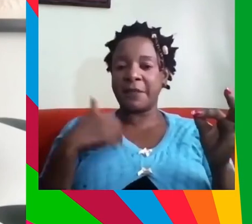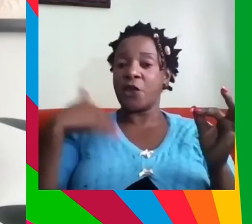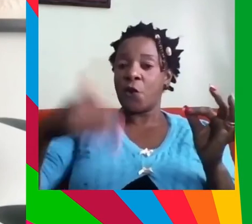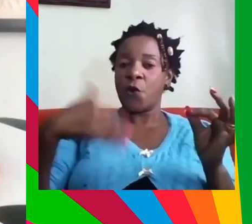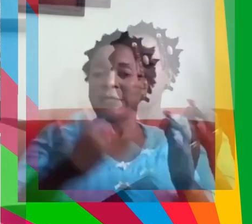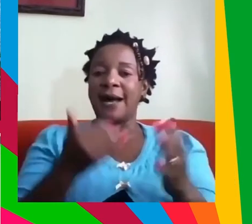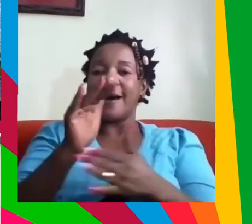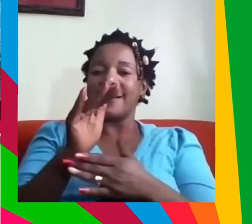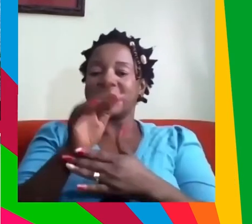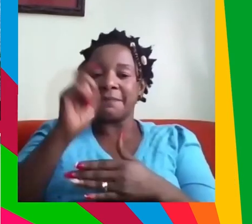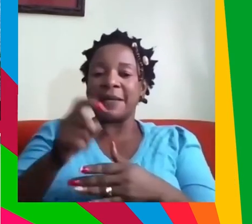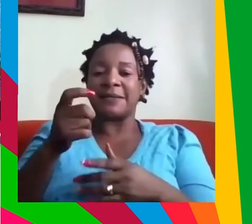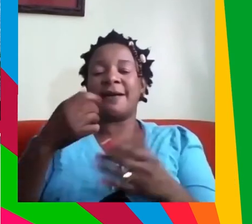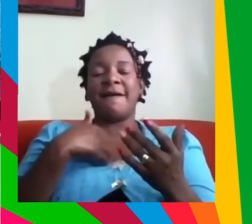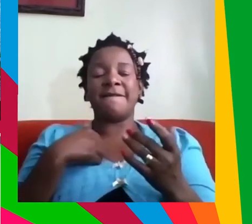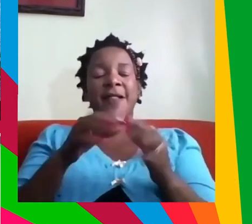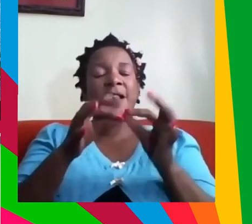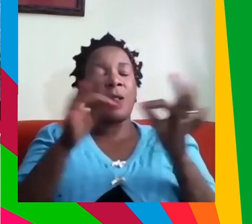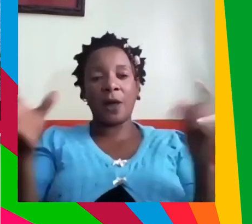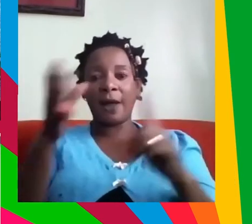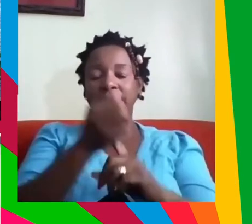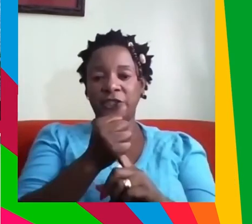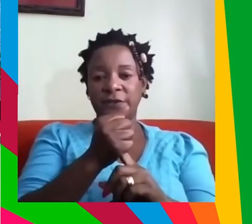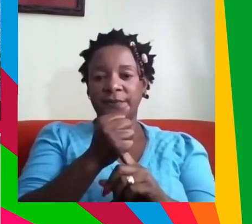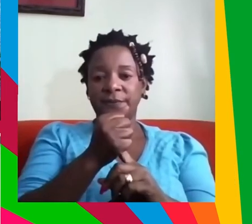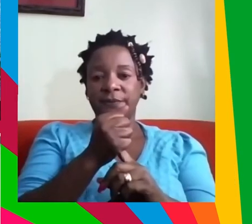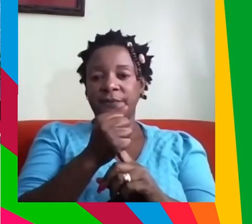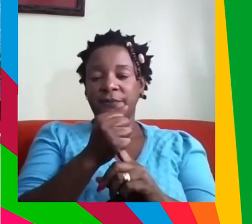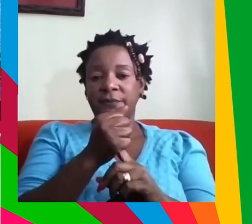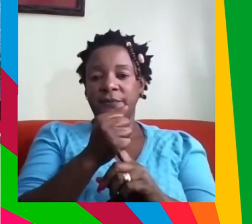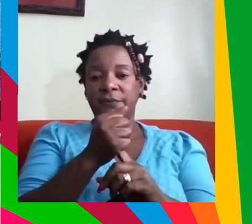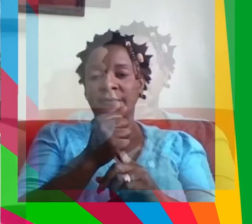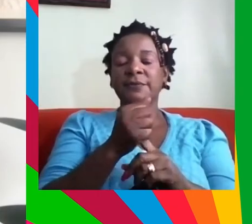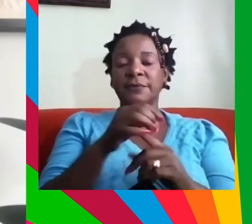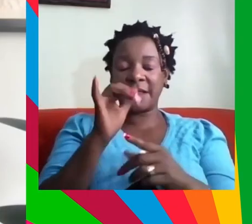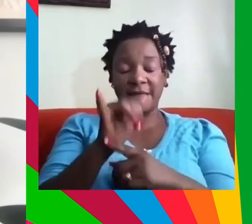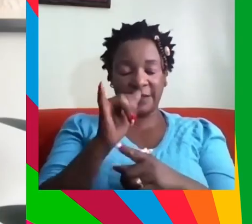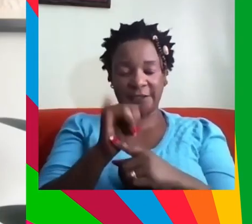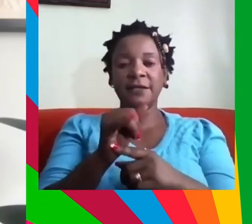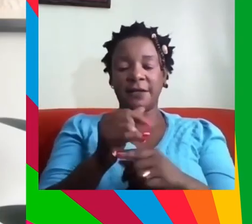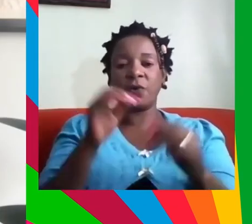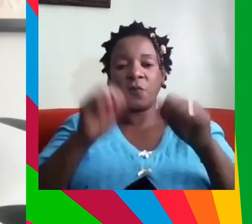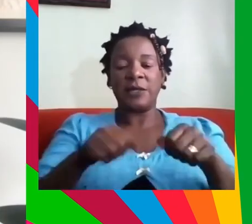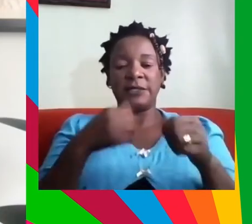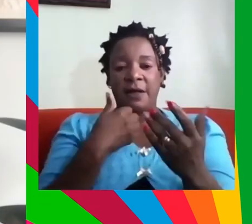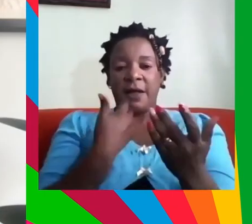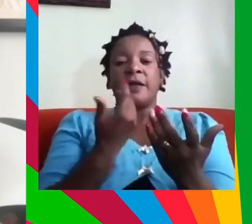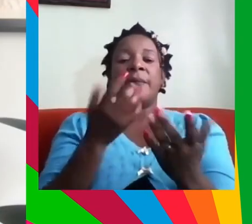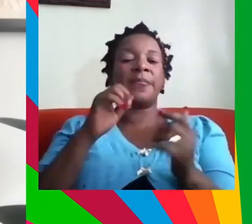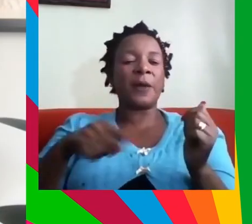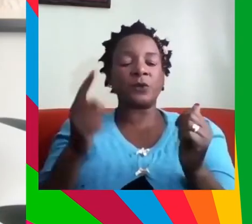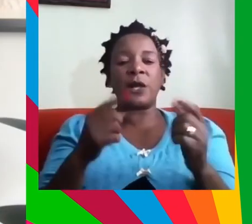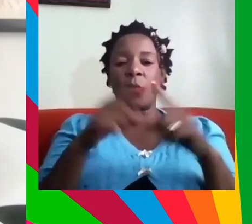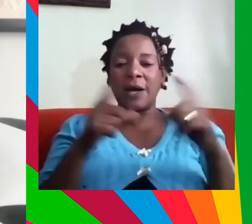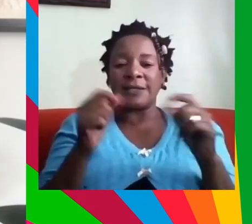to add a long, long caption. My friends always mock and say, you know, isn't an image supposed to be worth 1,000 words? Why do you have to